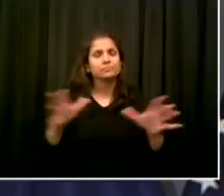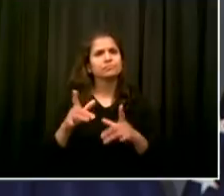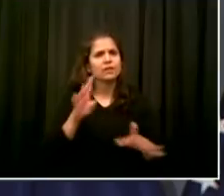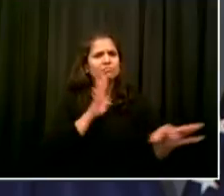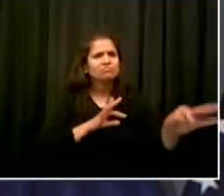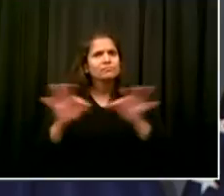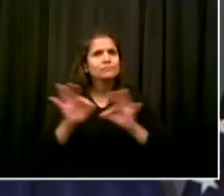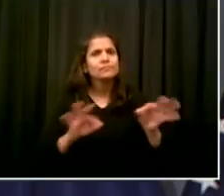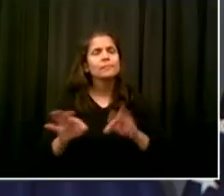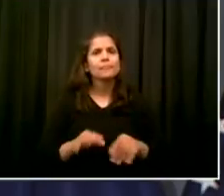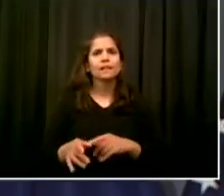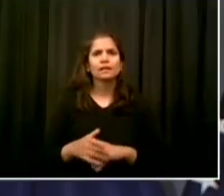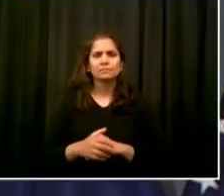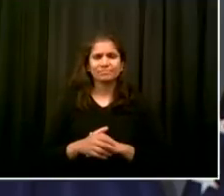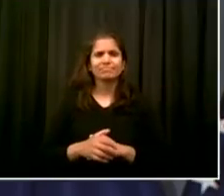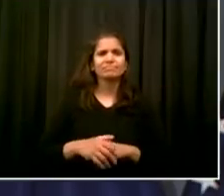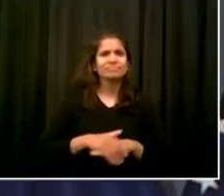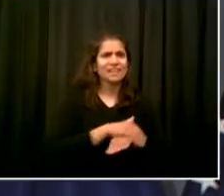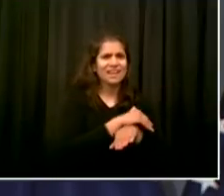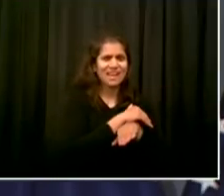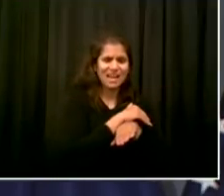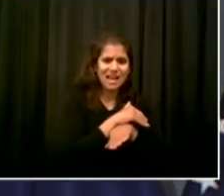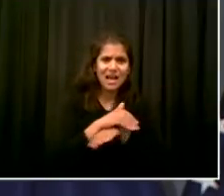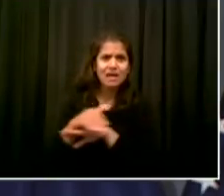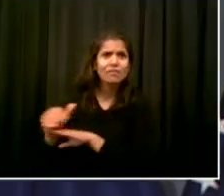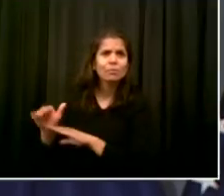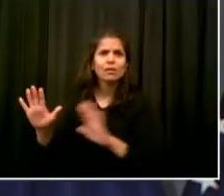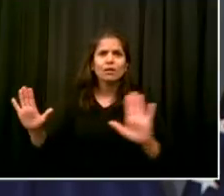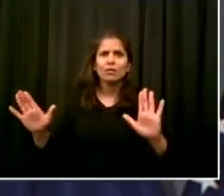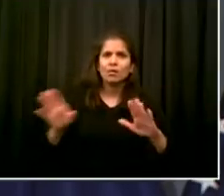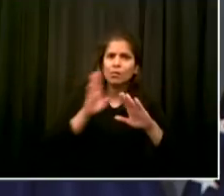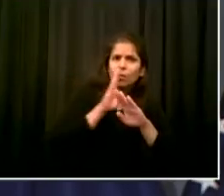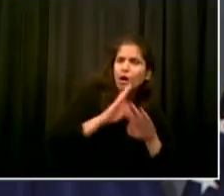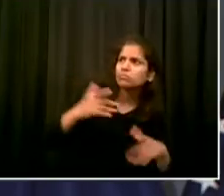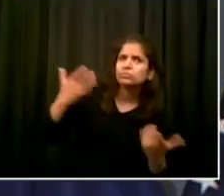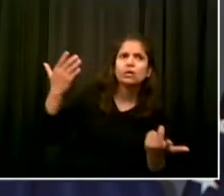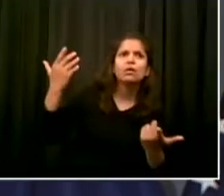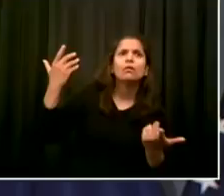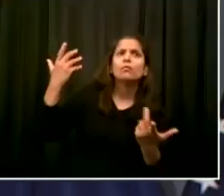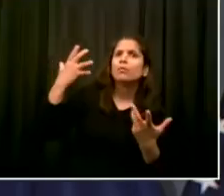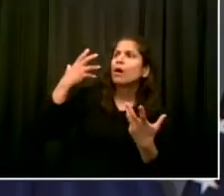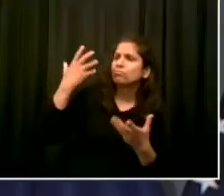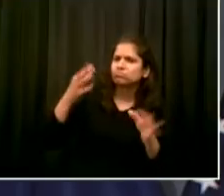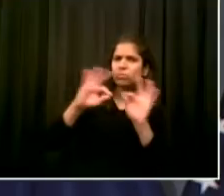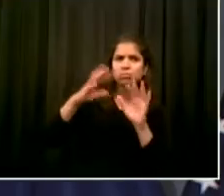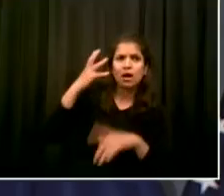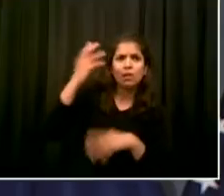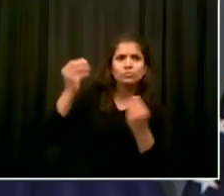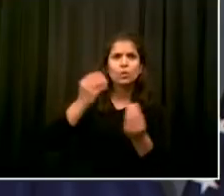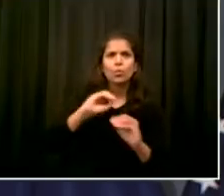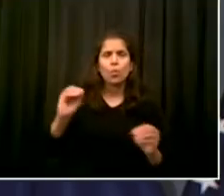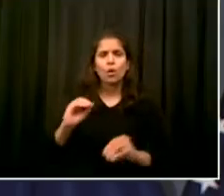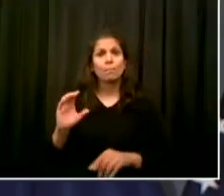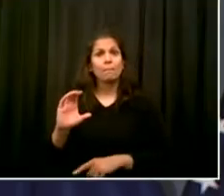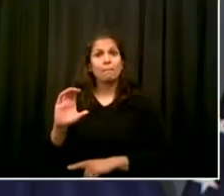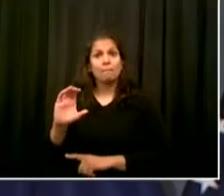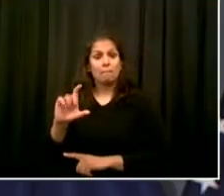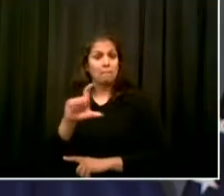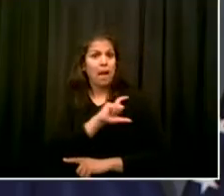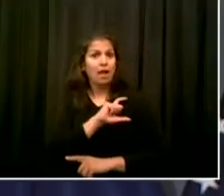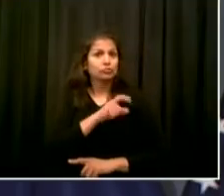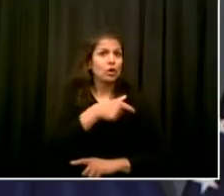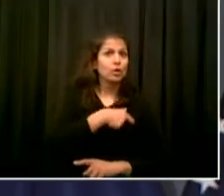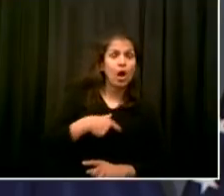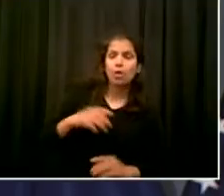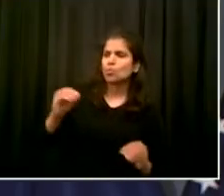quiet, to some, but major part of making New York City the biggest and safest city